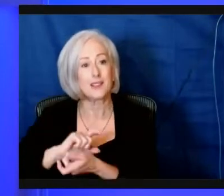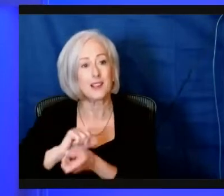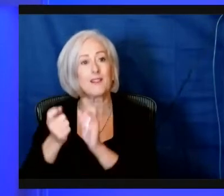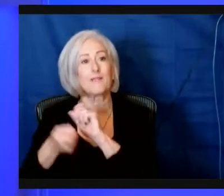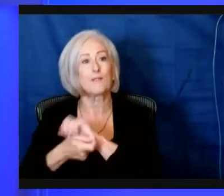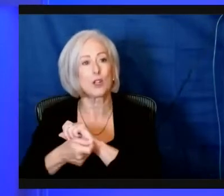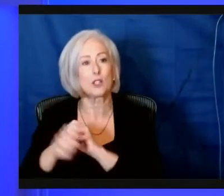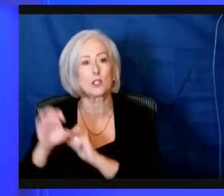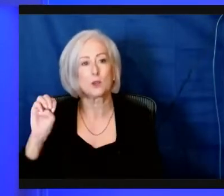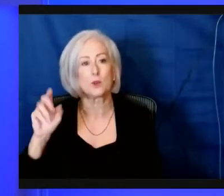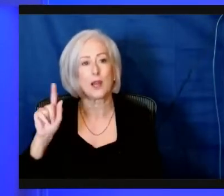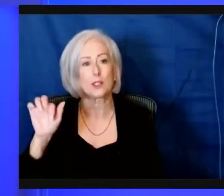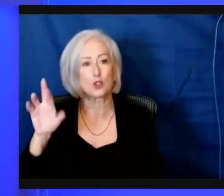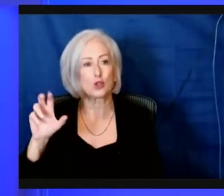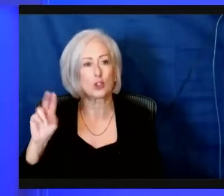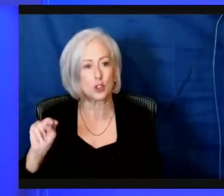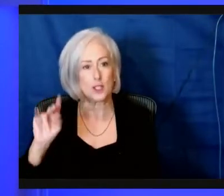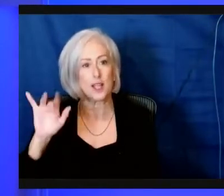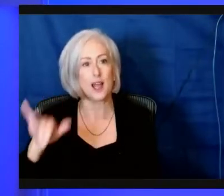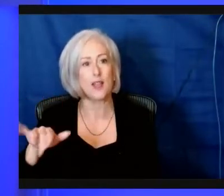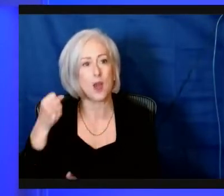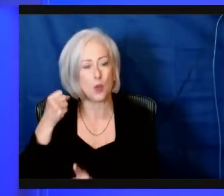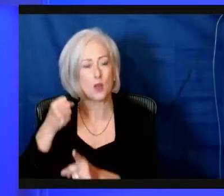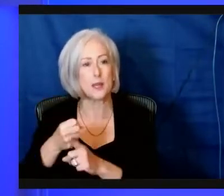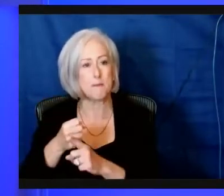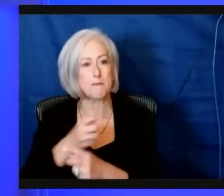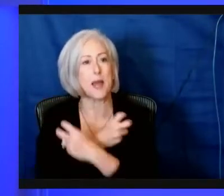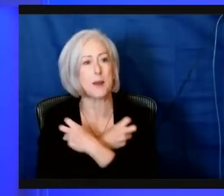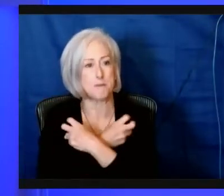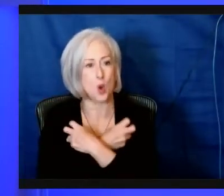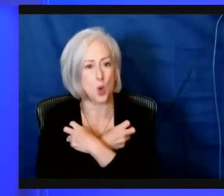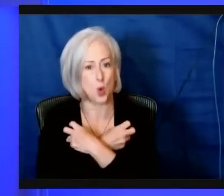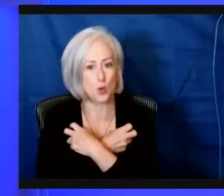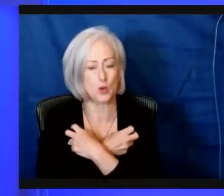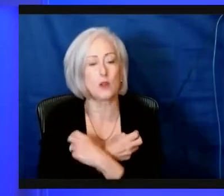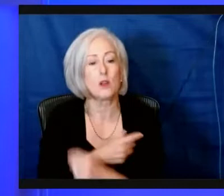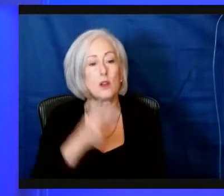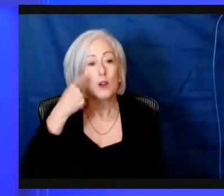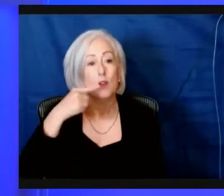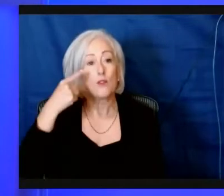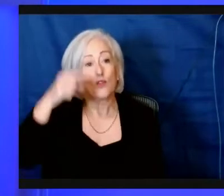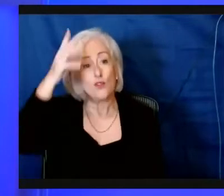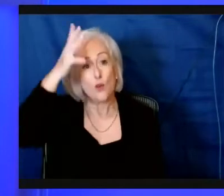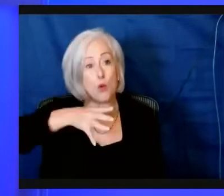even in the the male side, those